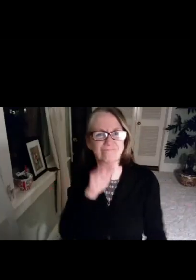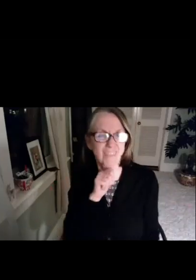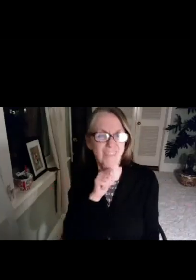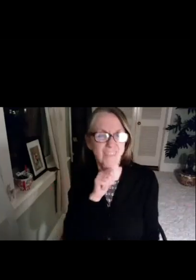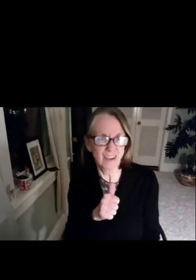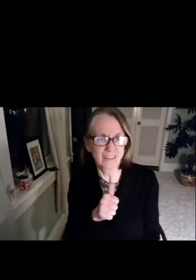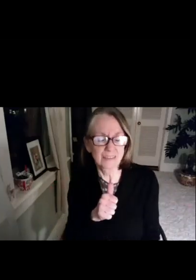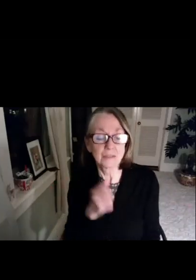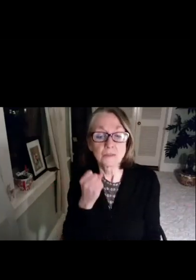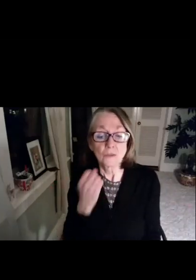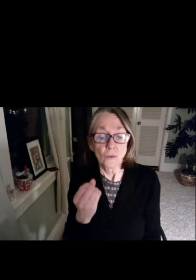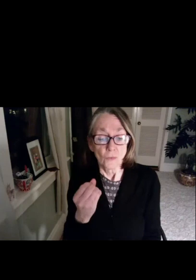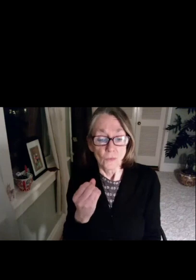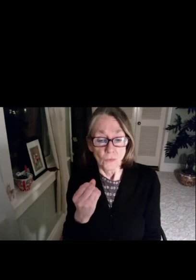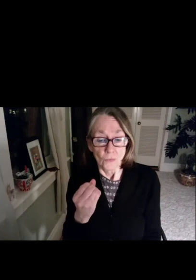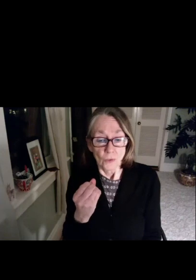So I guess,